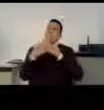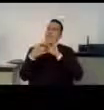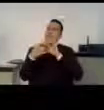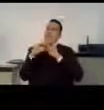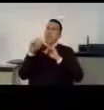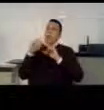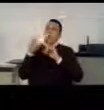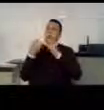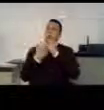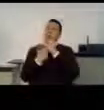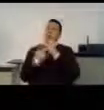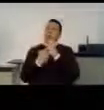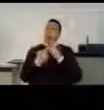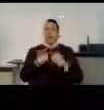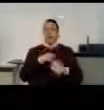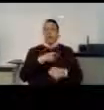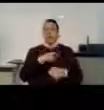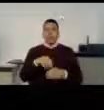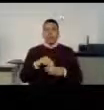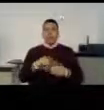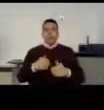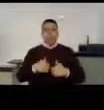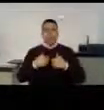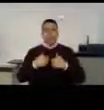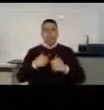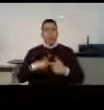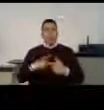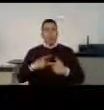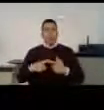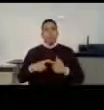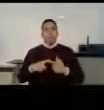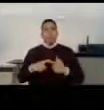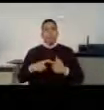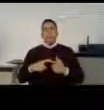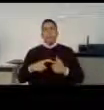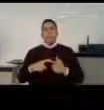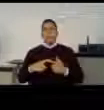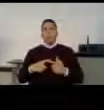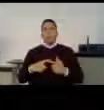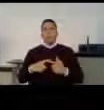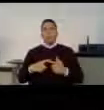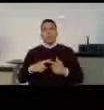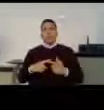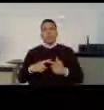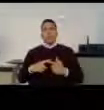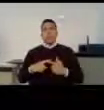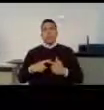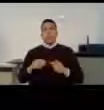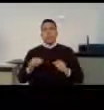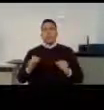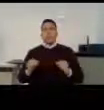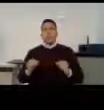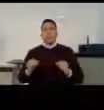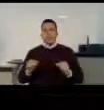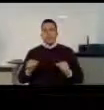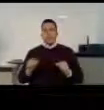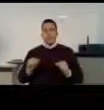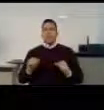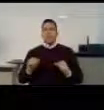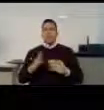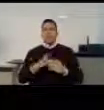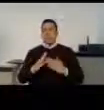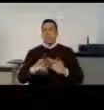with those allies that we all need in whatever part of our life. So it is tricky. It can be done. But speaking